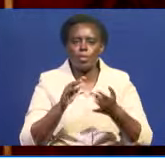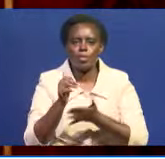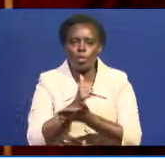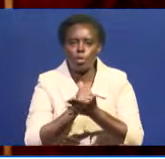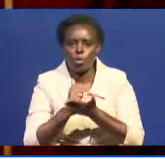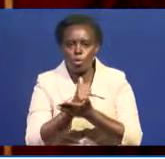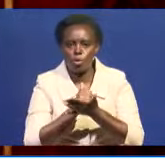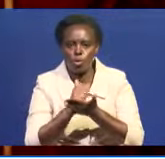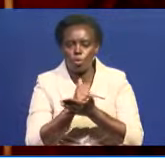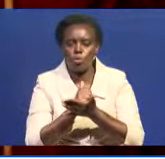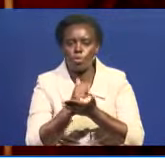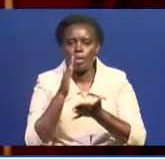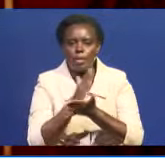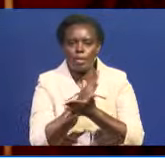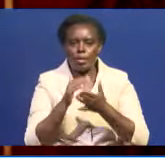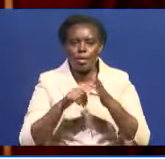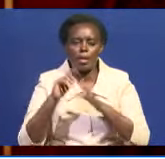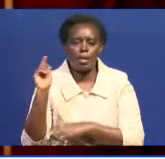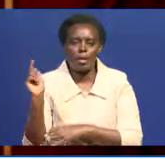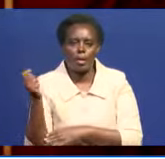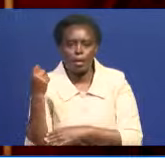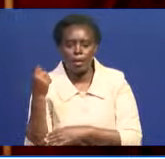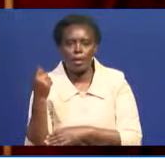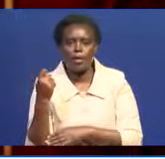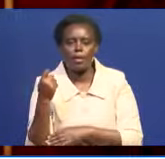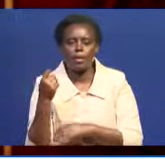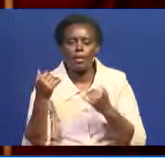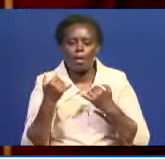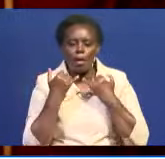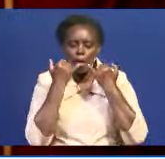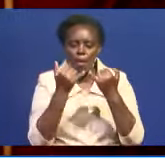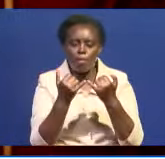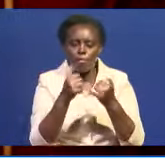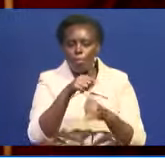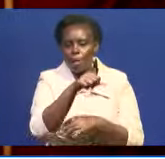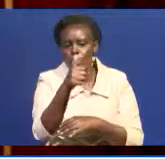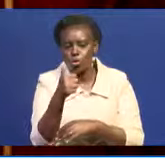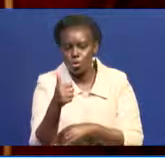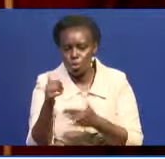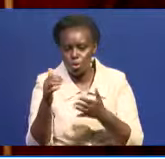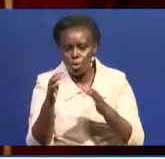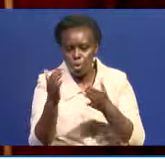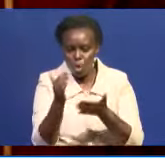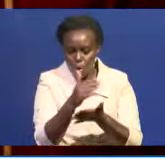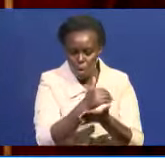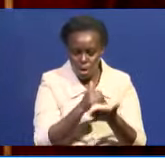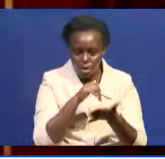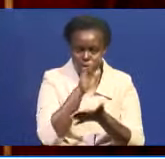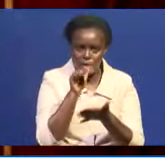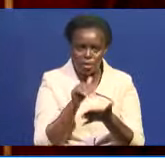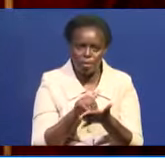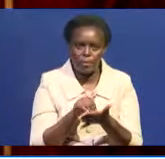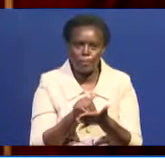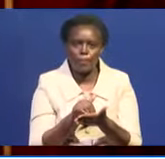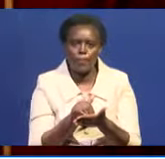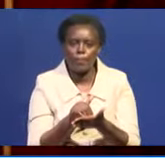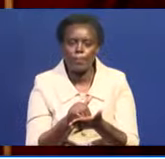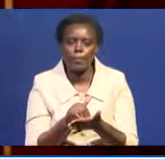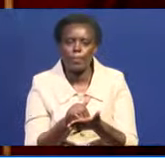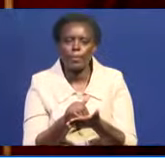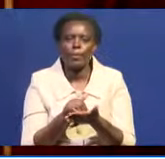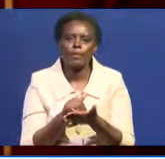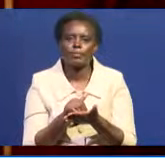coffee subsector in Kenya. And any other information that will be collected will include, and